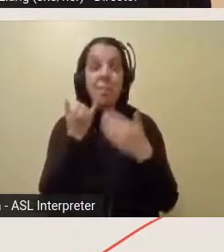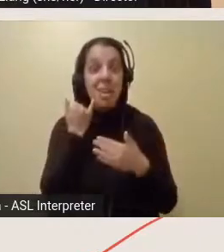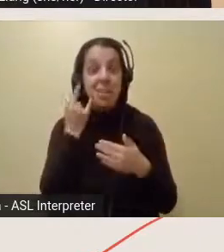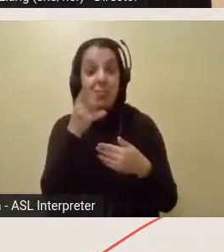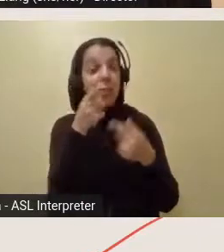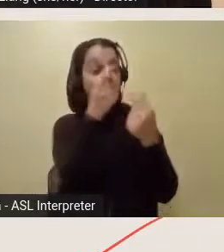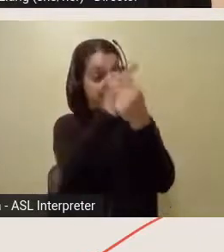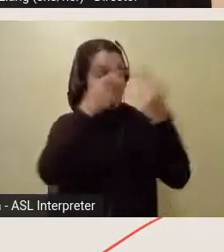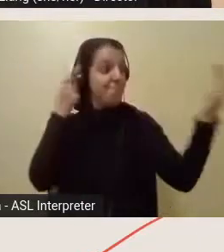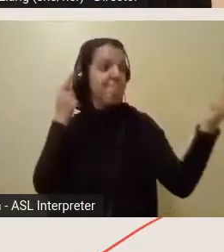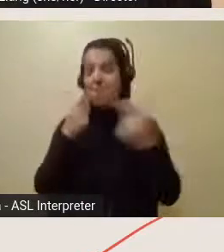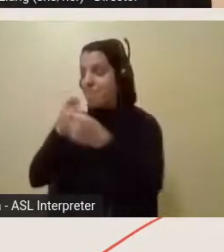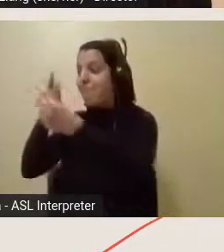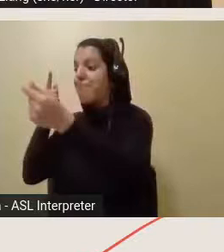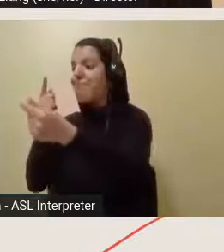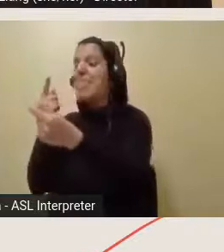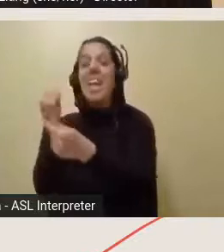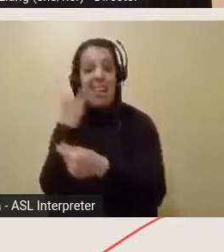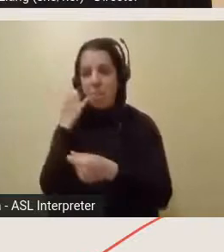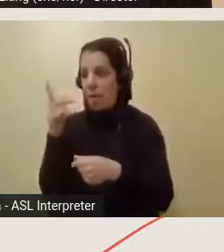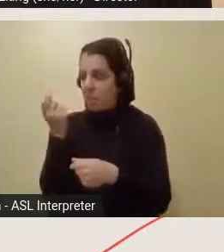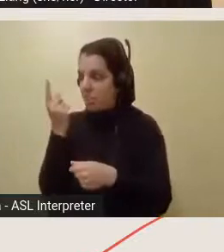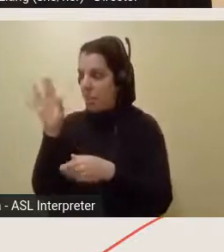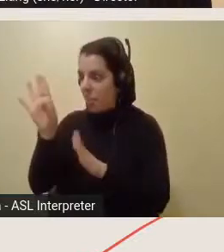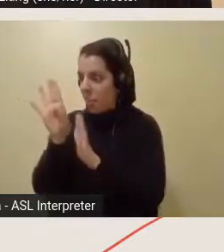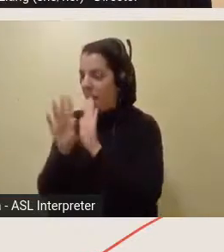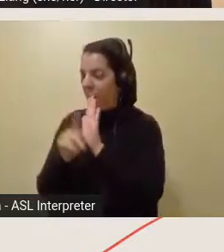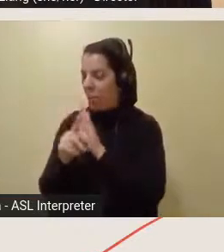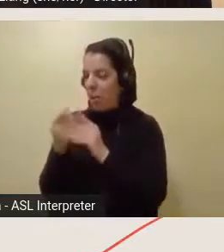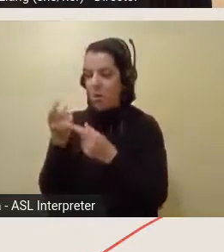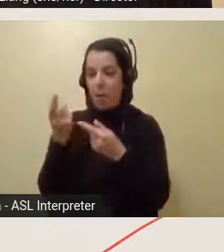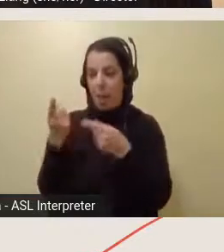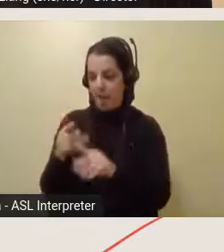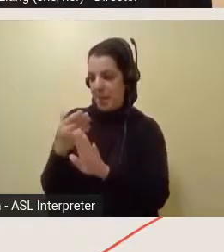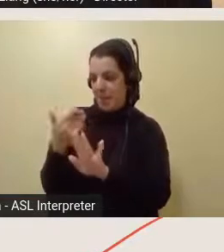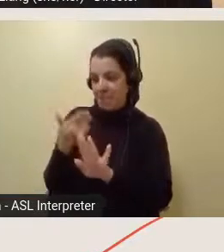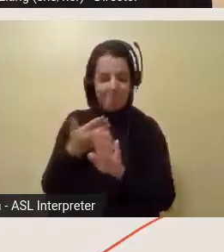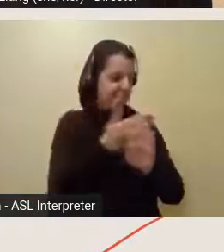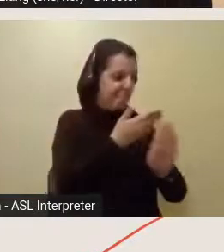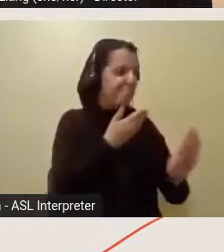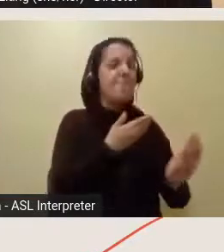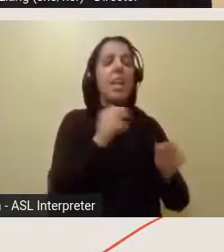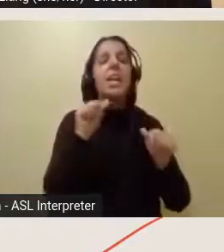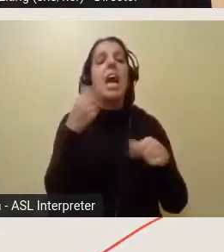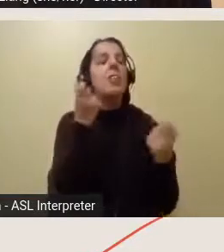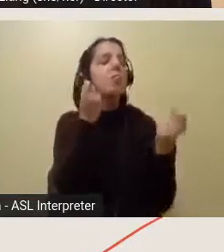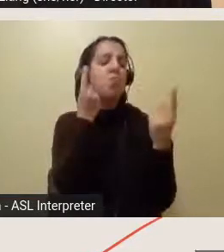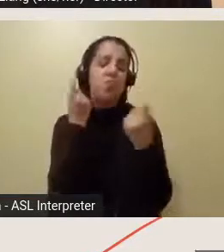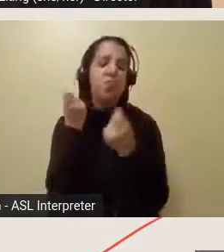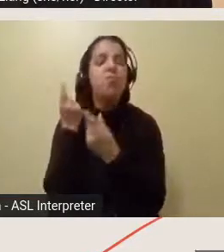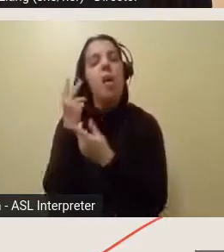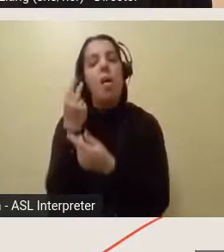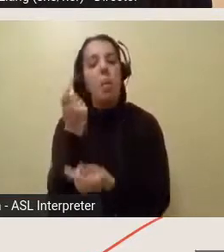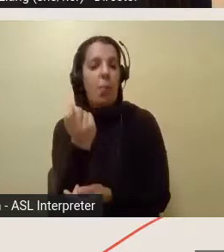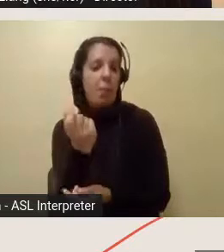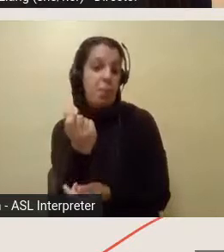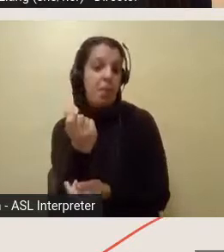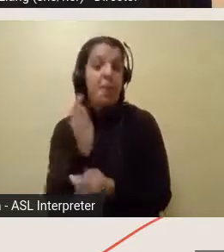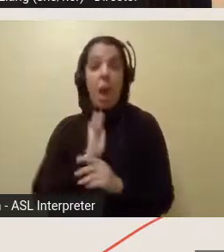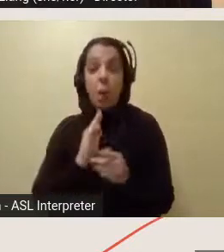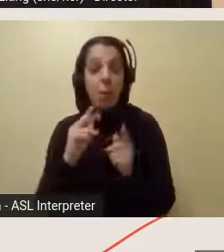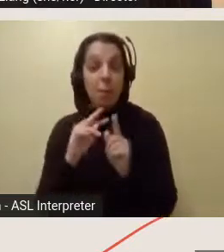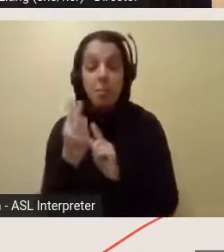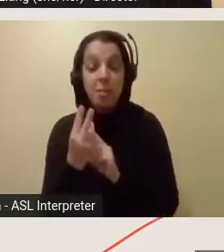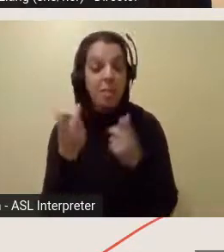then you can at least, you know, understand a little bit. And that if there's like a perspective at all, in a way, it's that it was